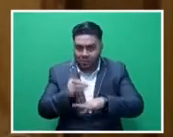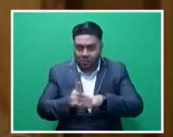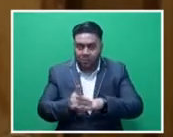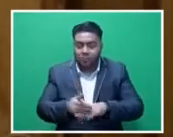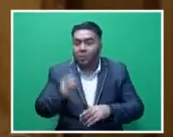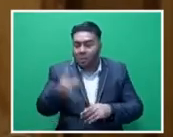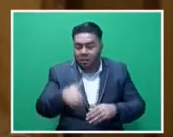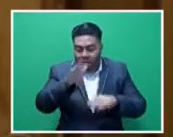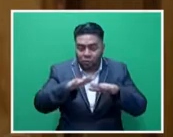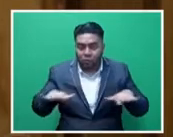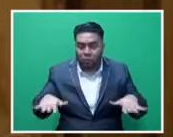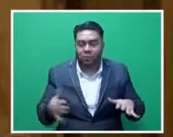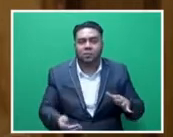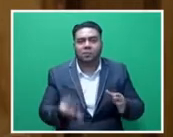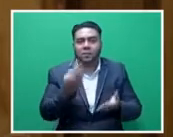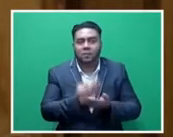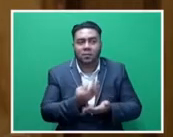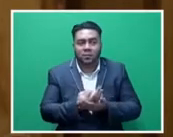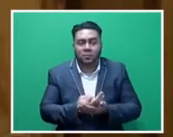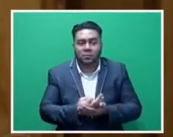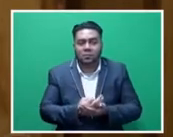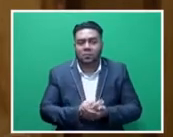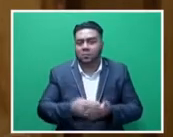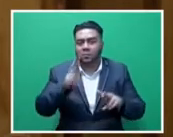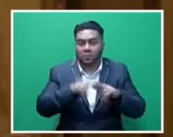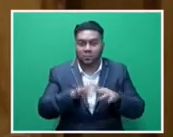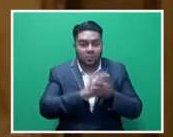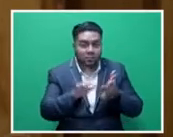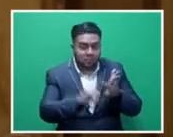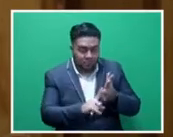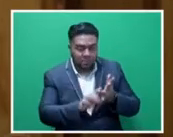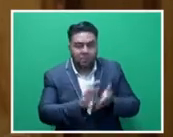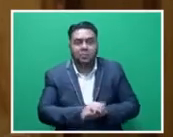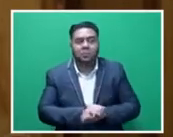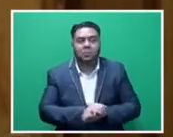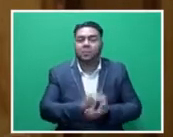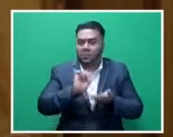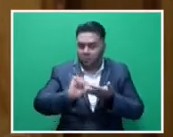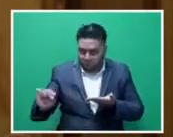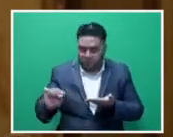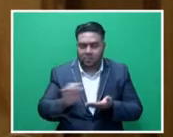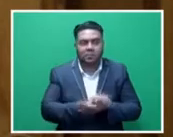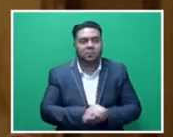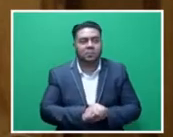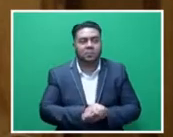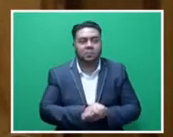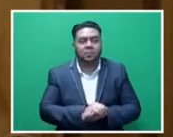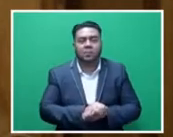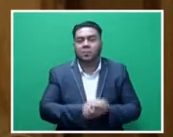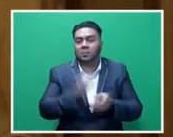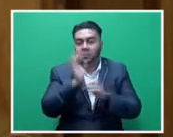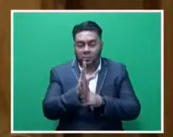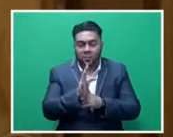early childhood intervention funding to Frank Hilton organization, sporting grants, grants to special organization,